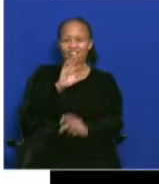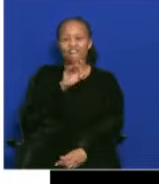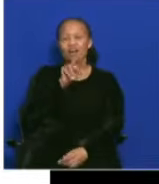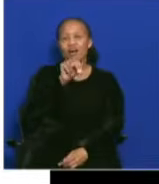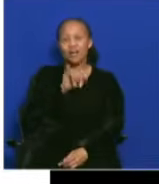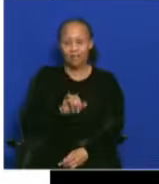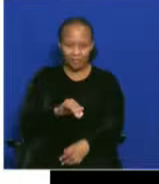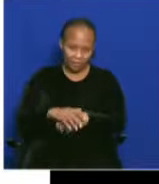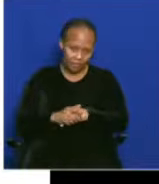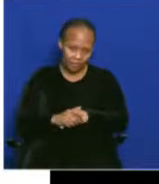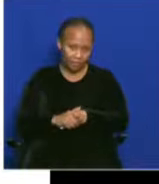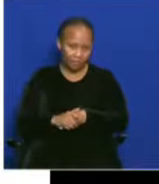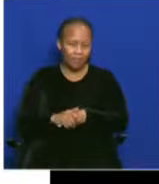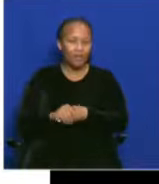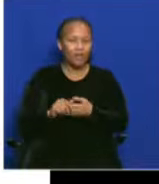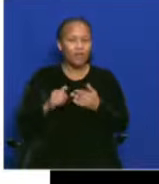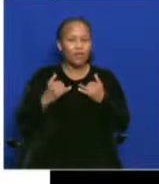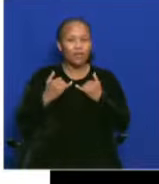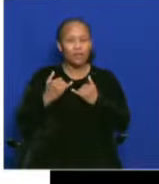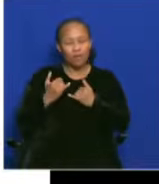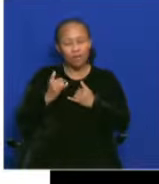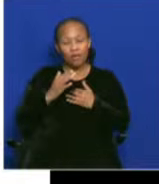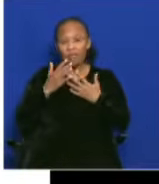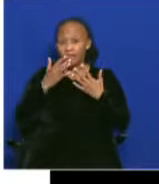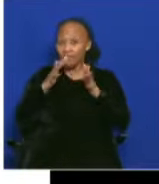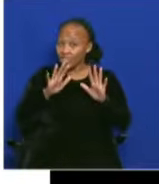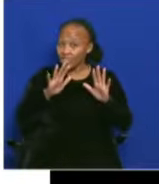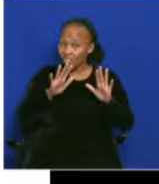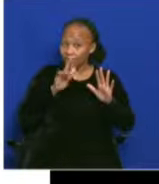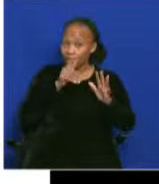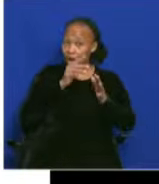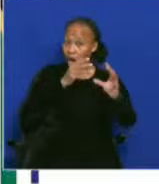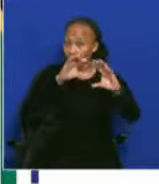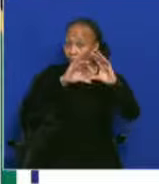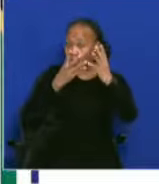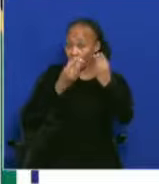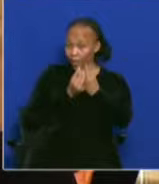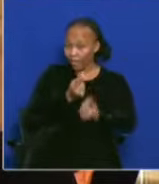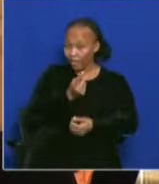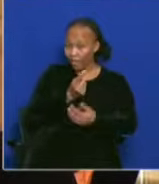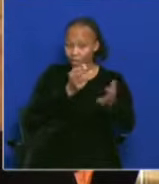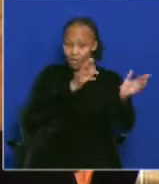gotten back to General Khan to say, we've spoken.